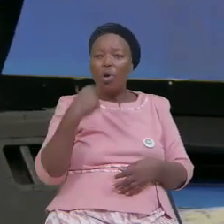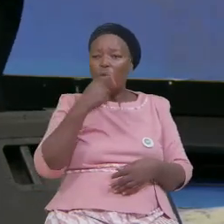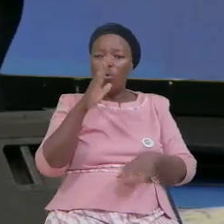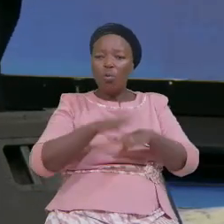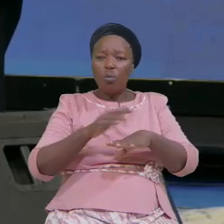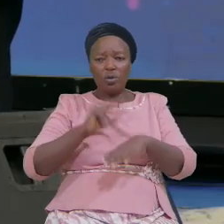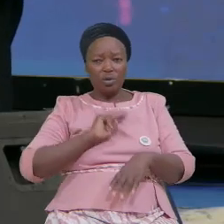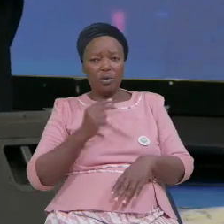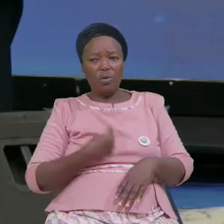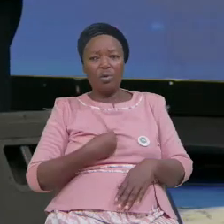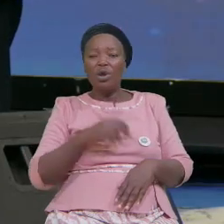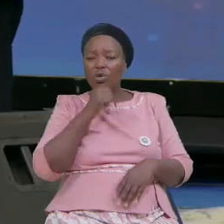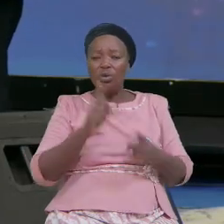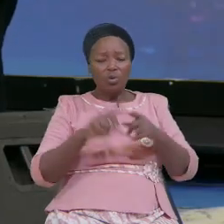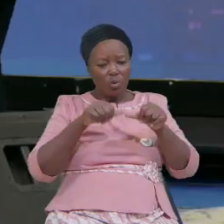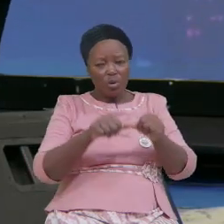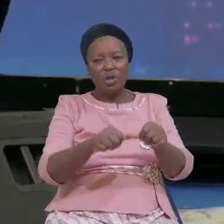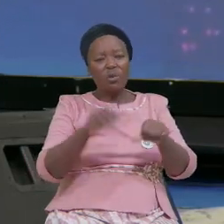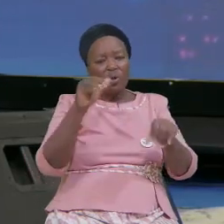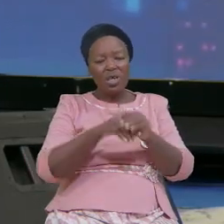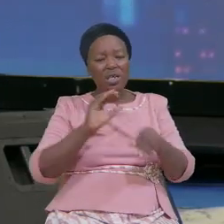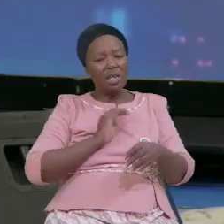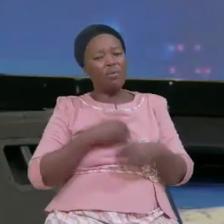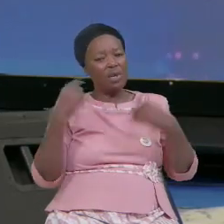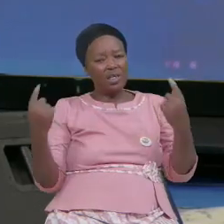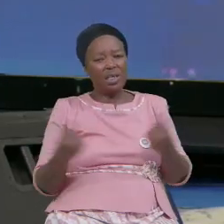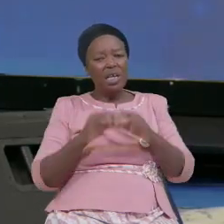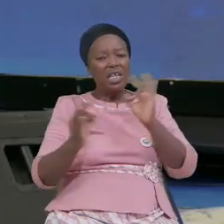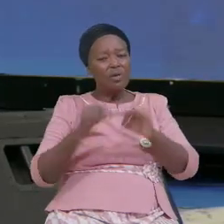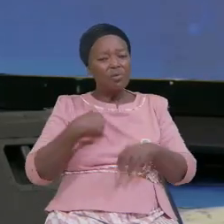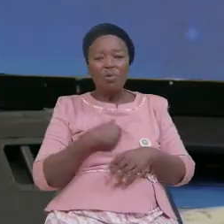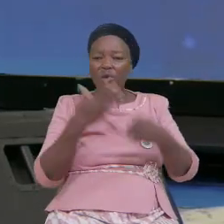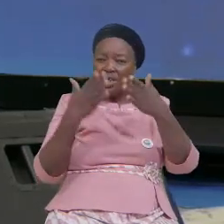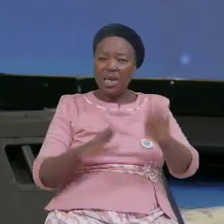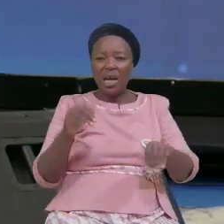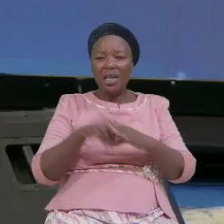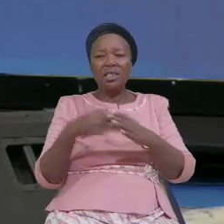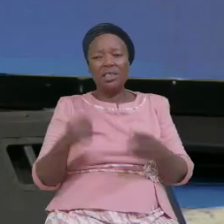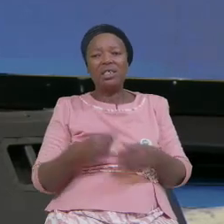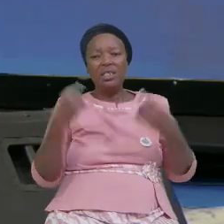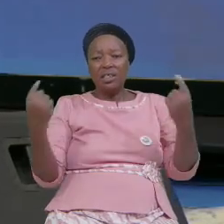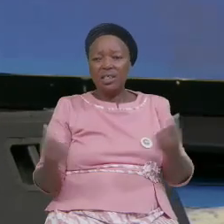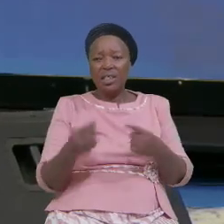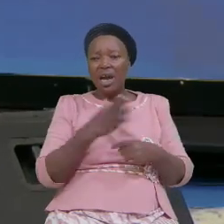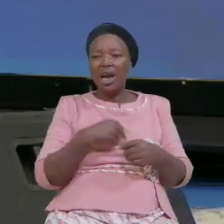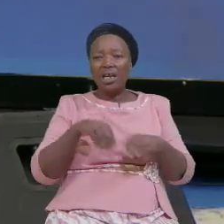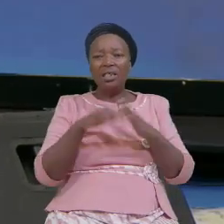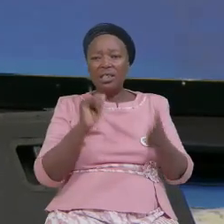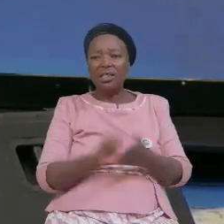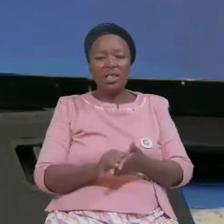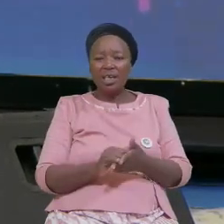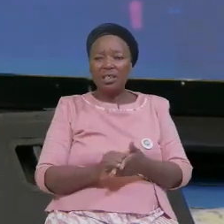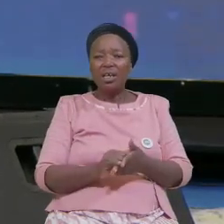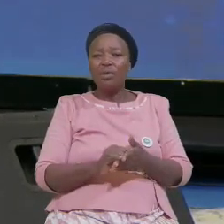us not to continue in our sin, if we die in the sin and in the transgression, we